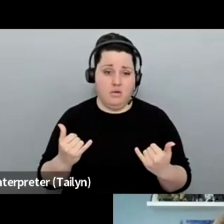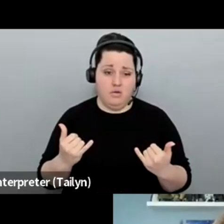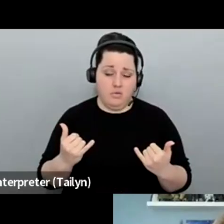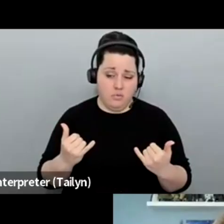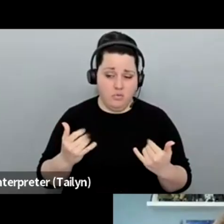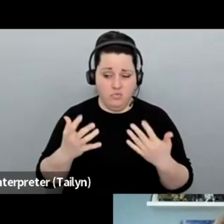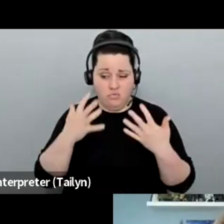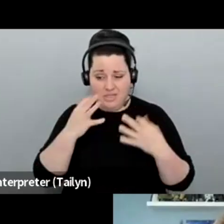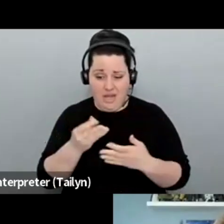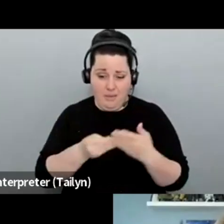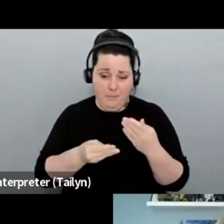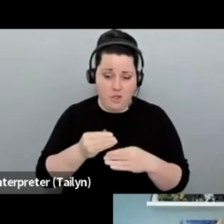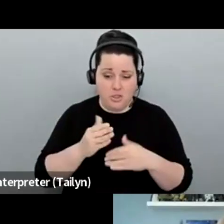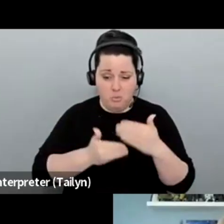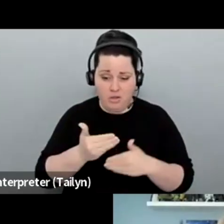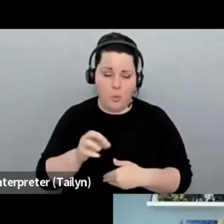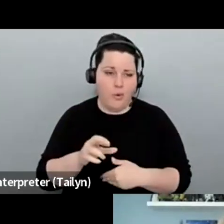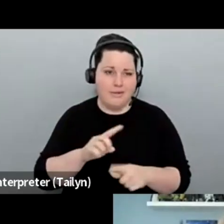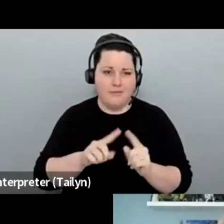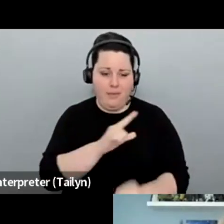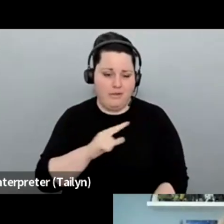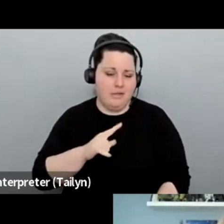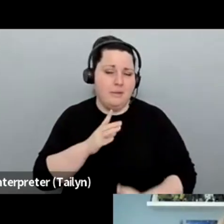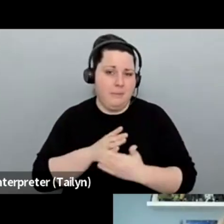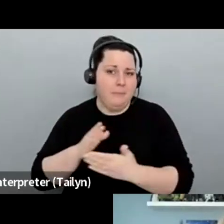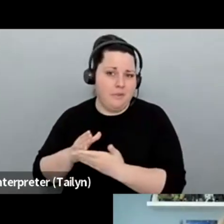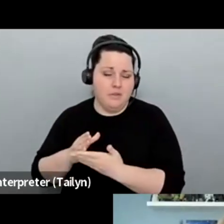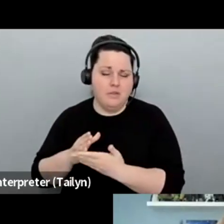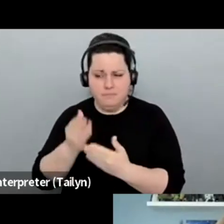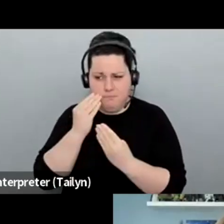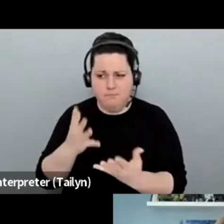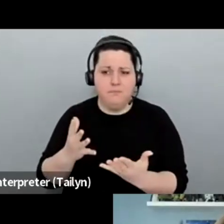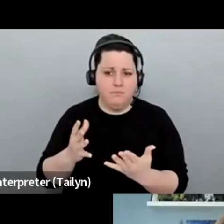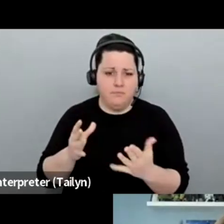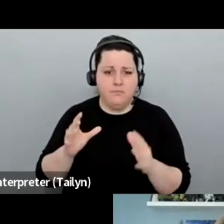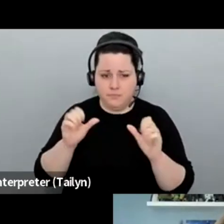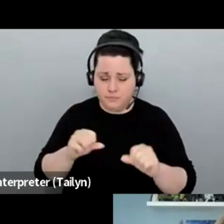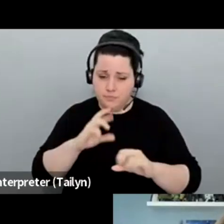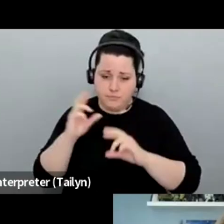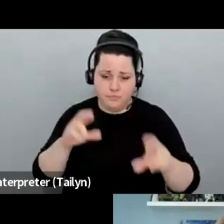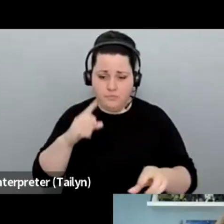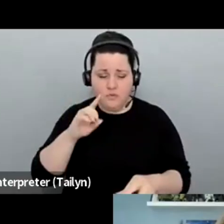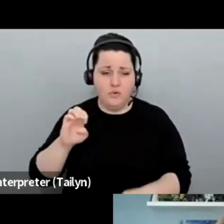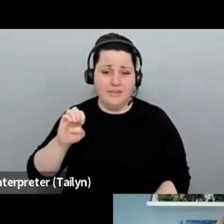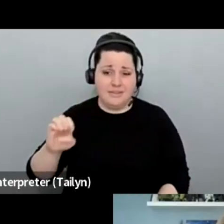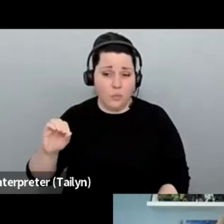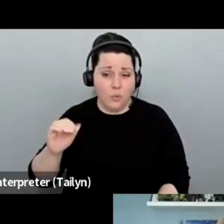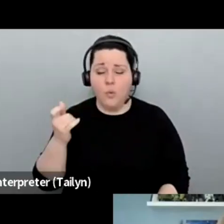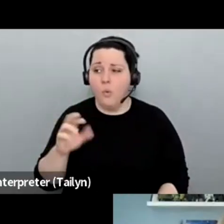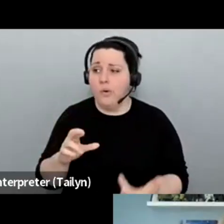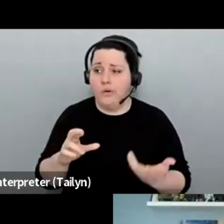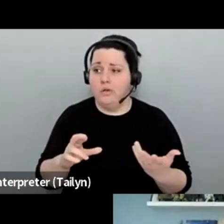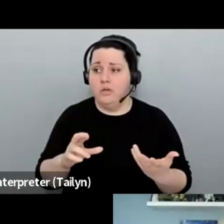deciding the budget process or different legislative pieces, letting them know that this can be in response to an executive order, or simply knowing